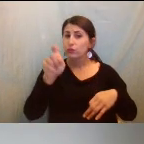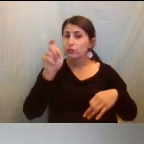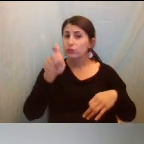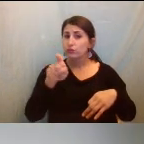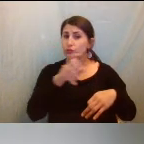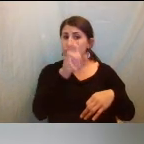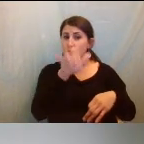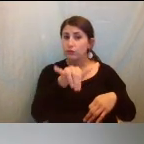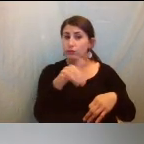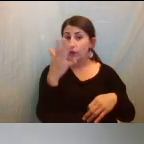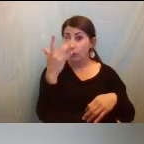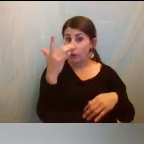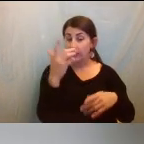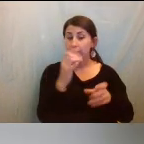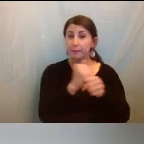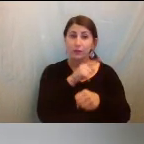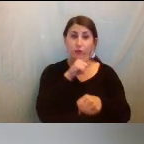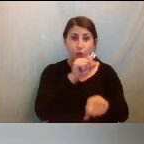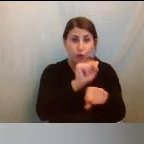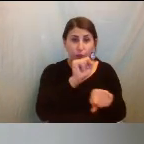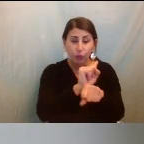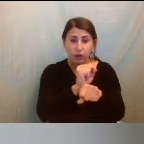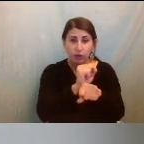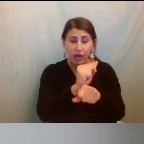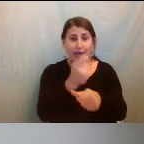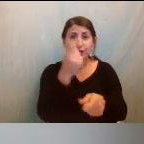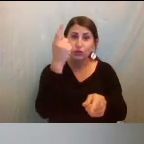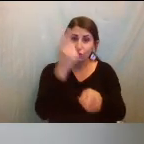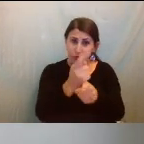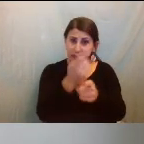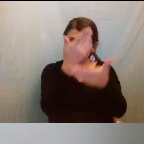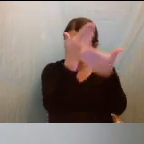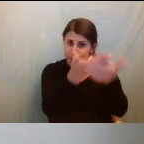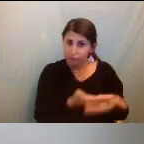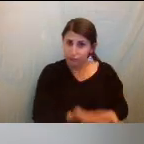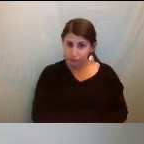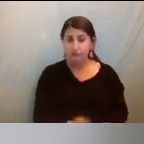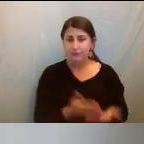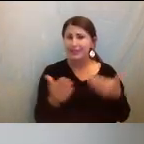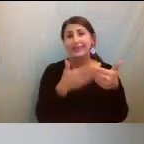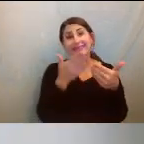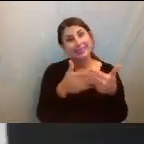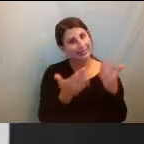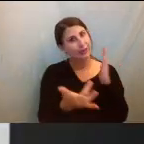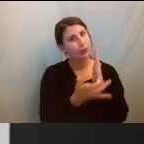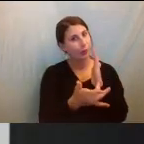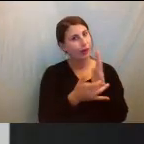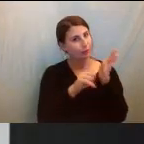You should do it just to make sure your work is correct. Right? It's an easy way to check your work.